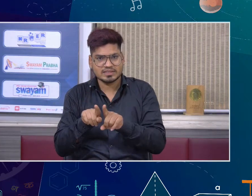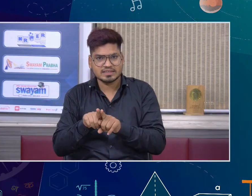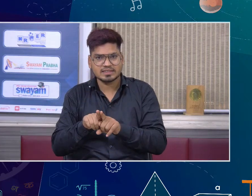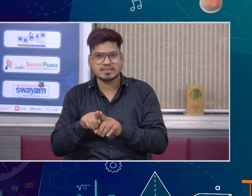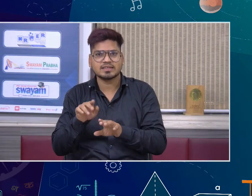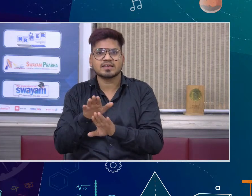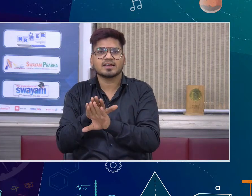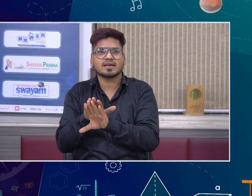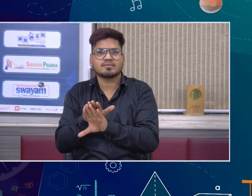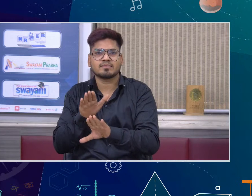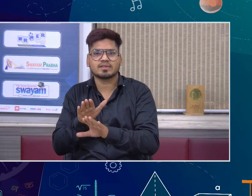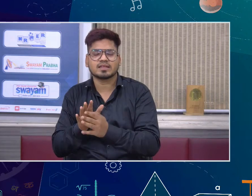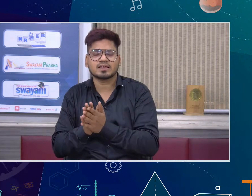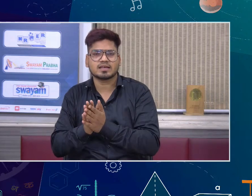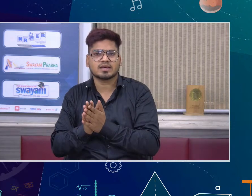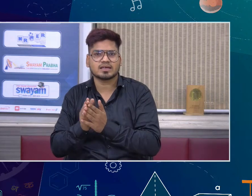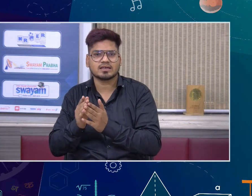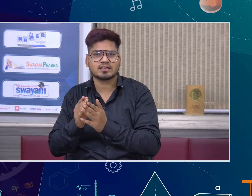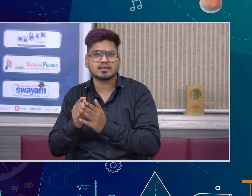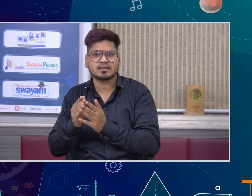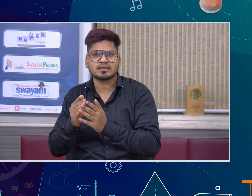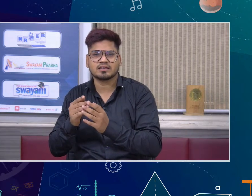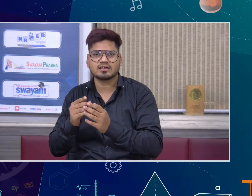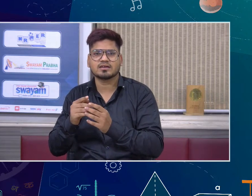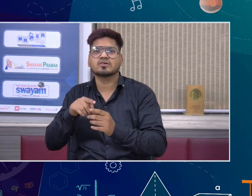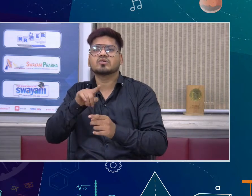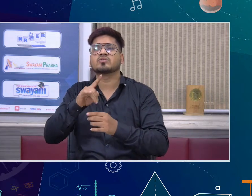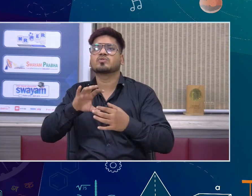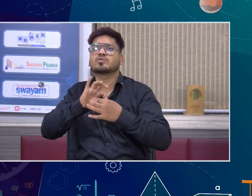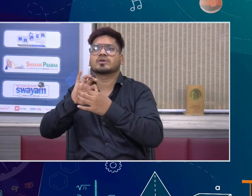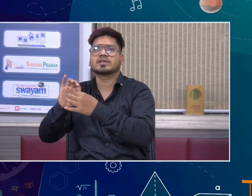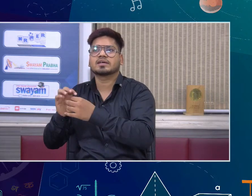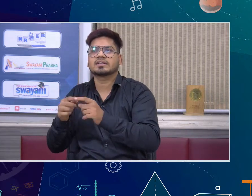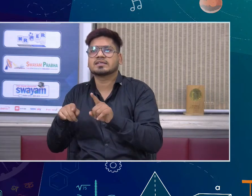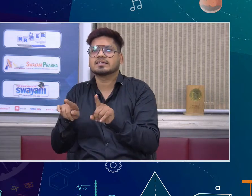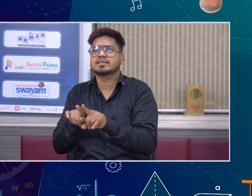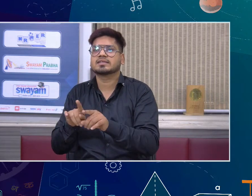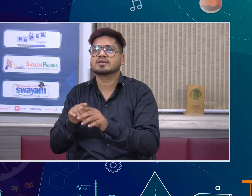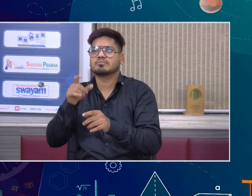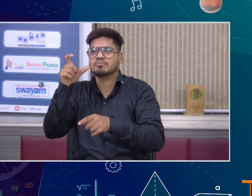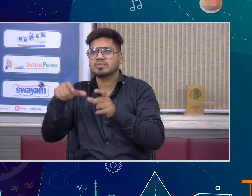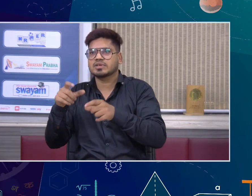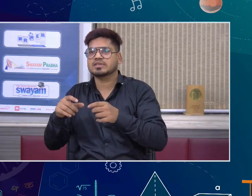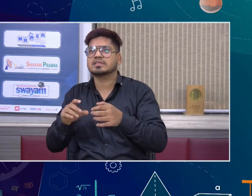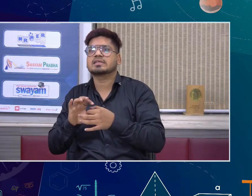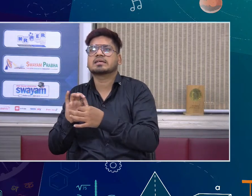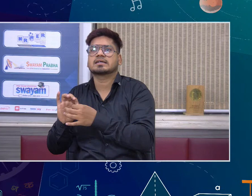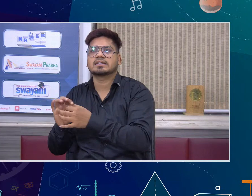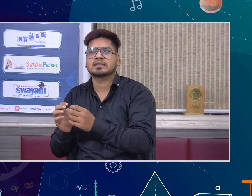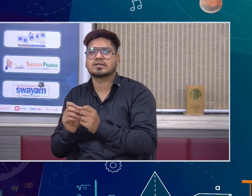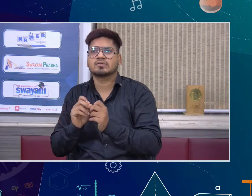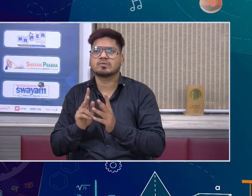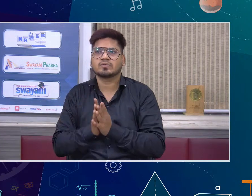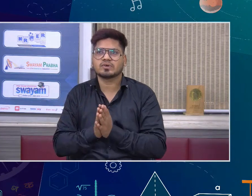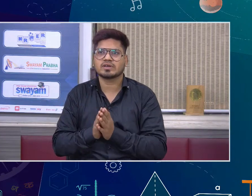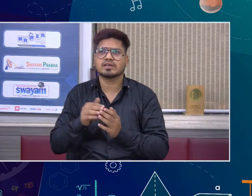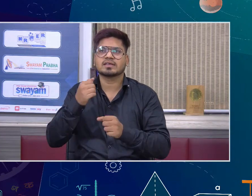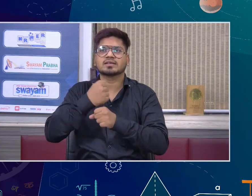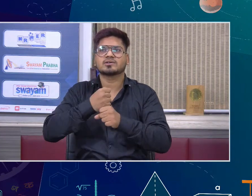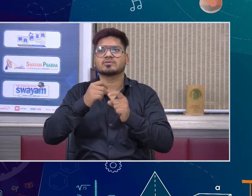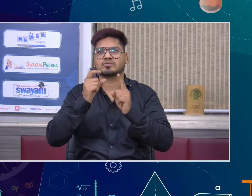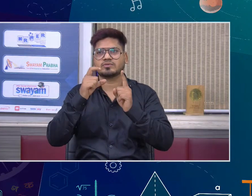that's available somewhere, we can connect this to faith. This is what I want to tell you about